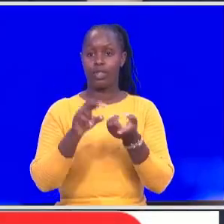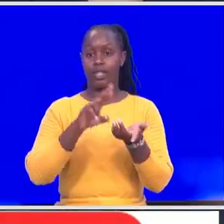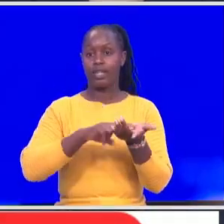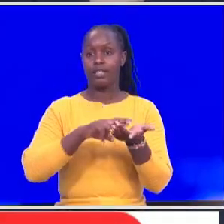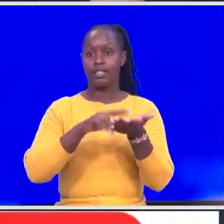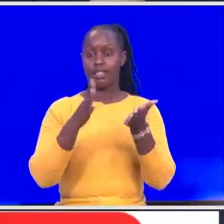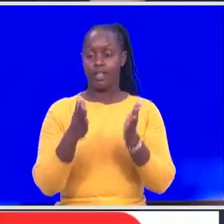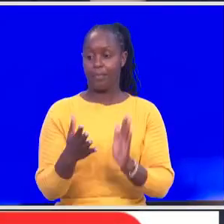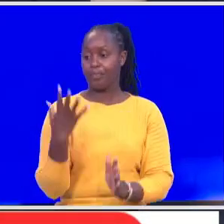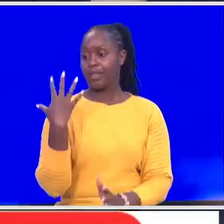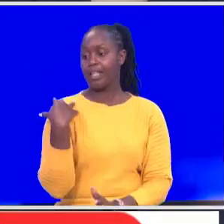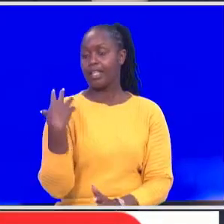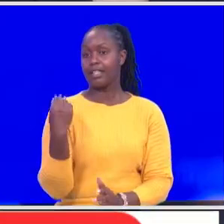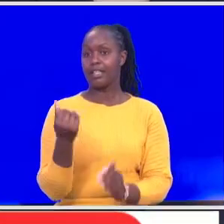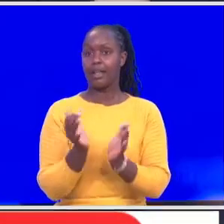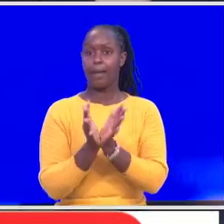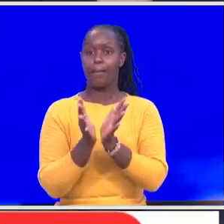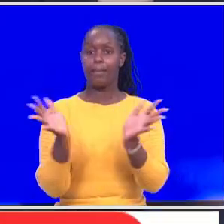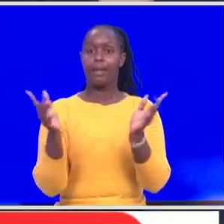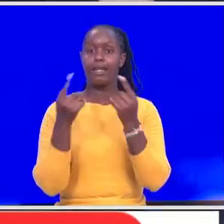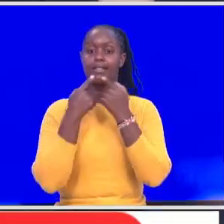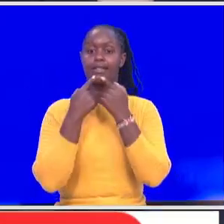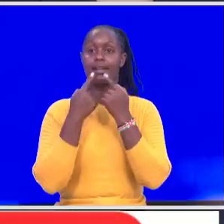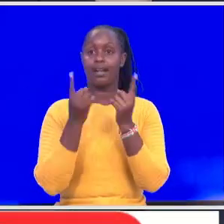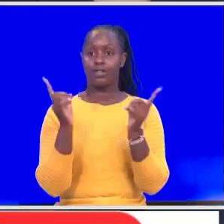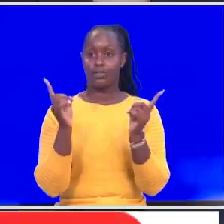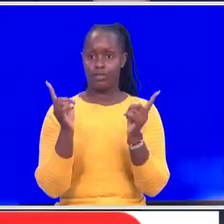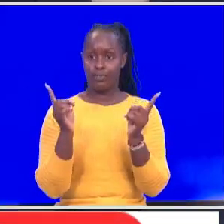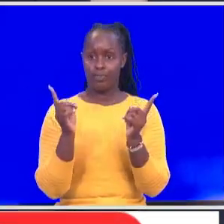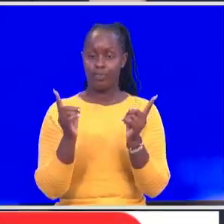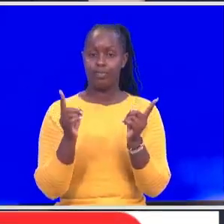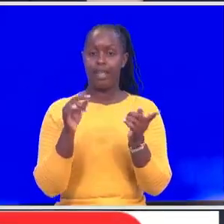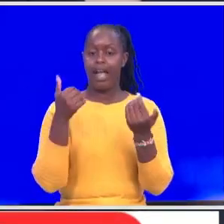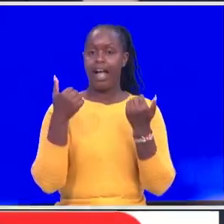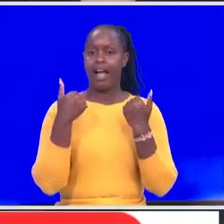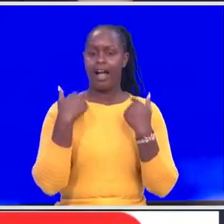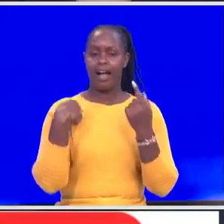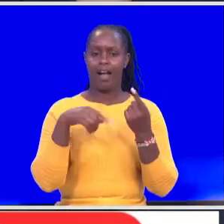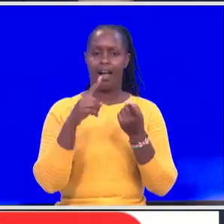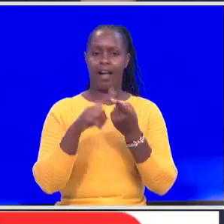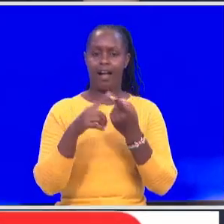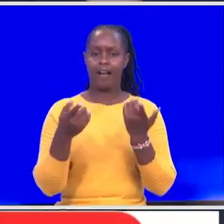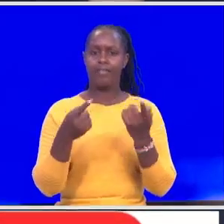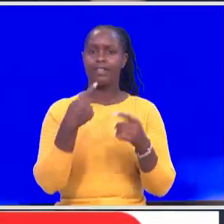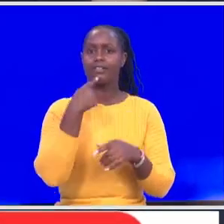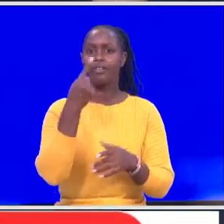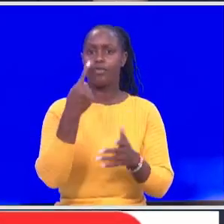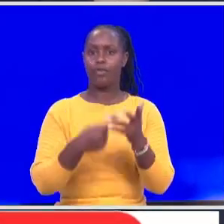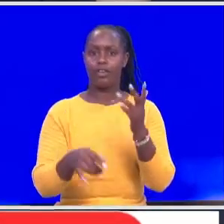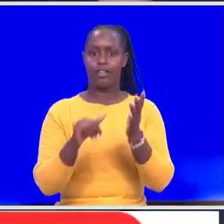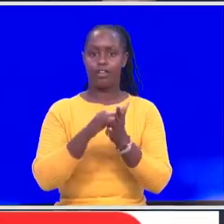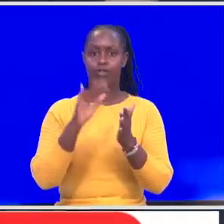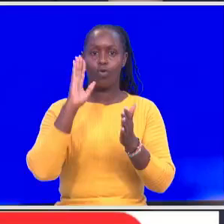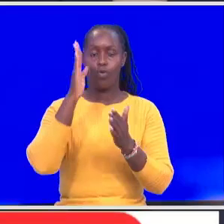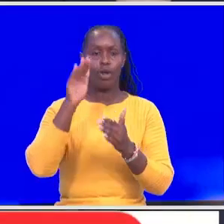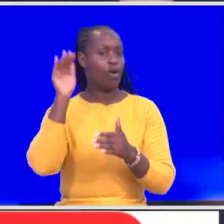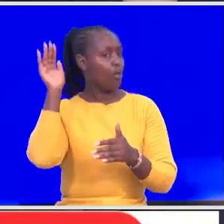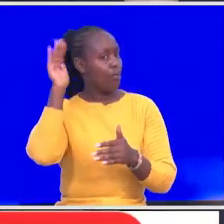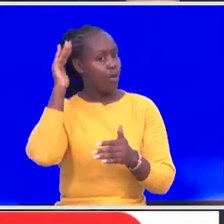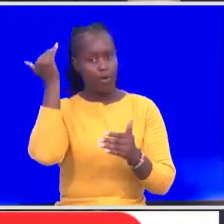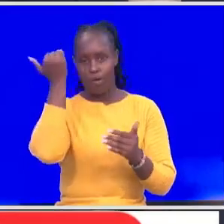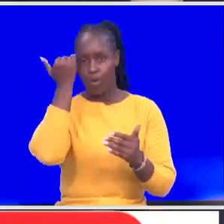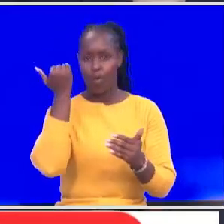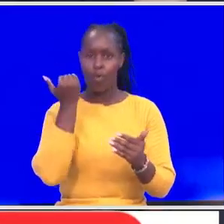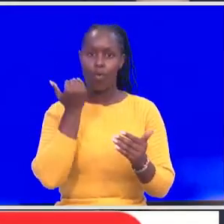in the recent public declarations have threatened not to obey court orders because of